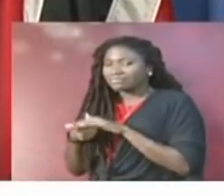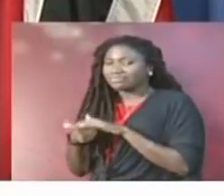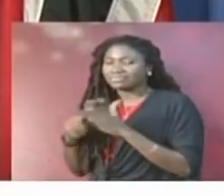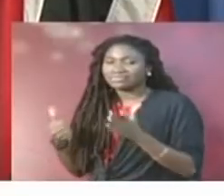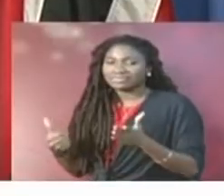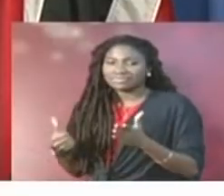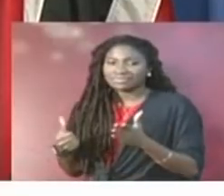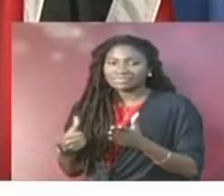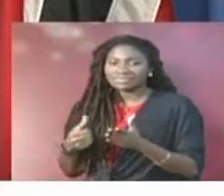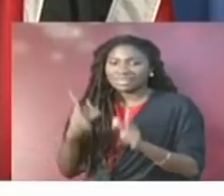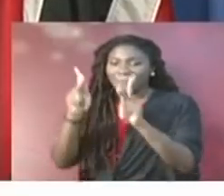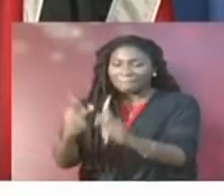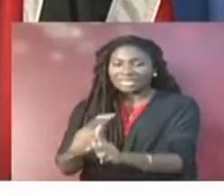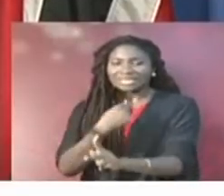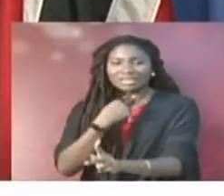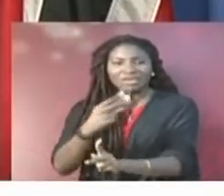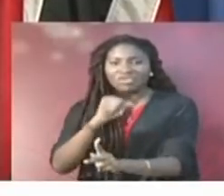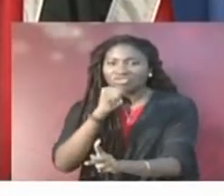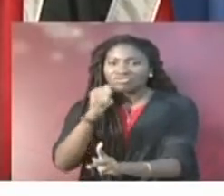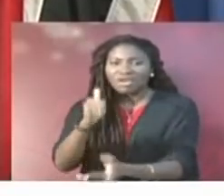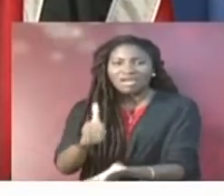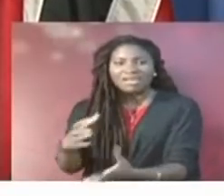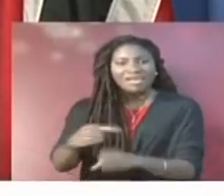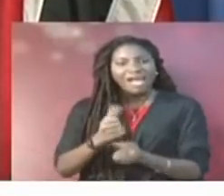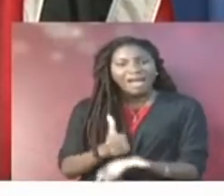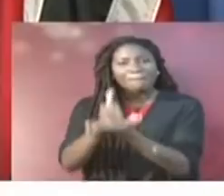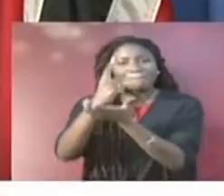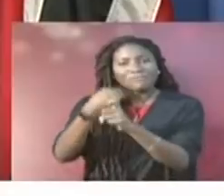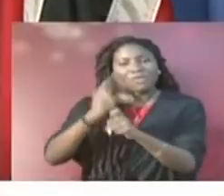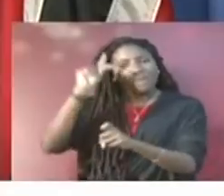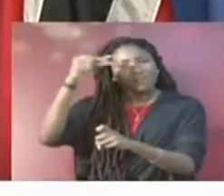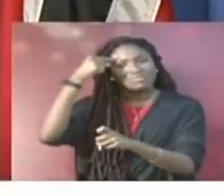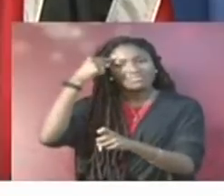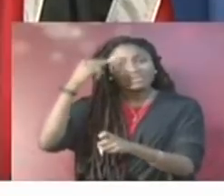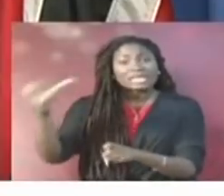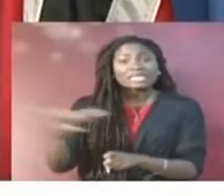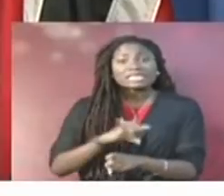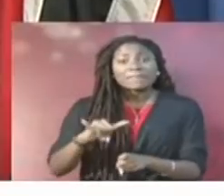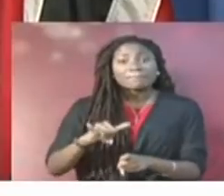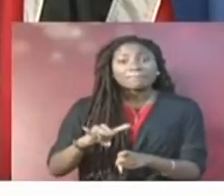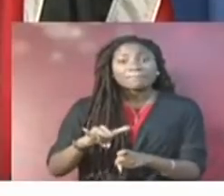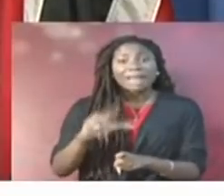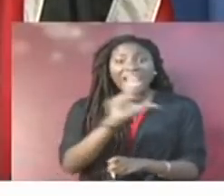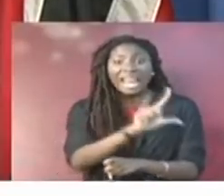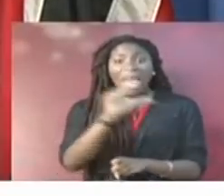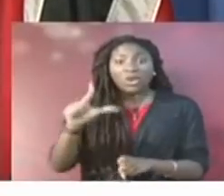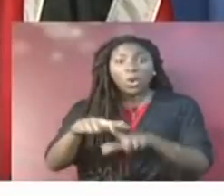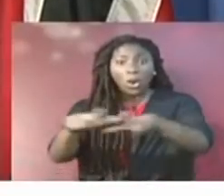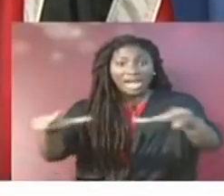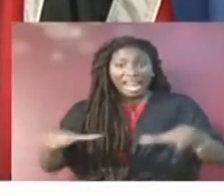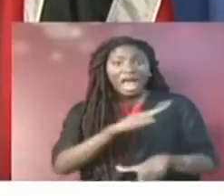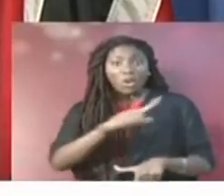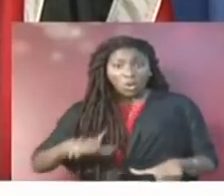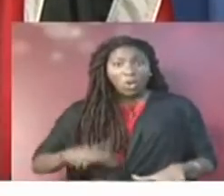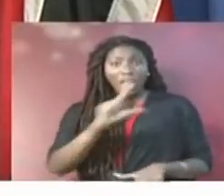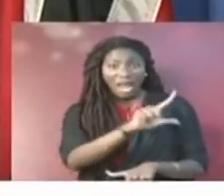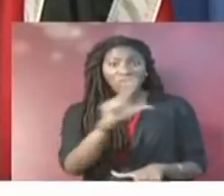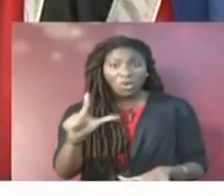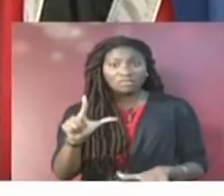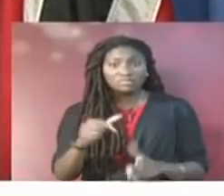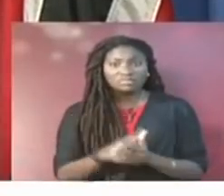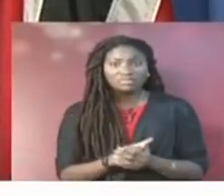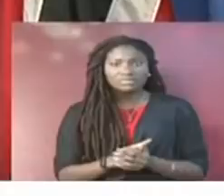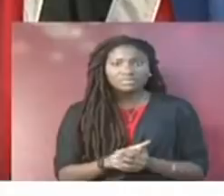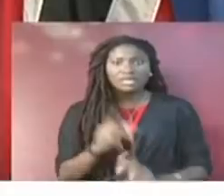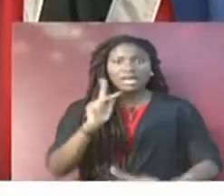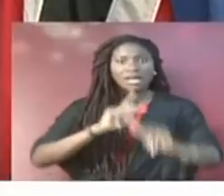And of course, that happens to some of the landlords as well. People who needed help were finding out